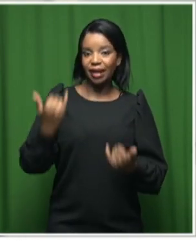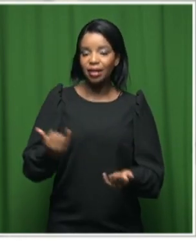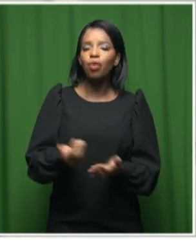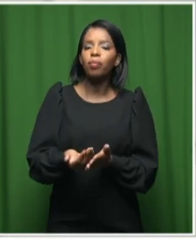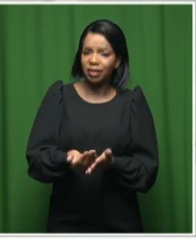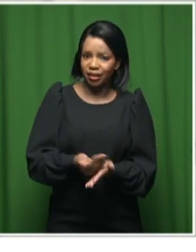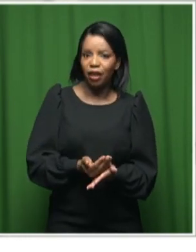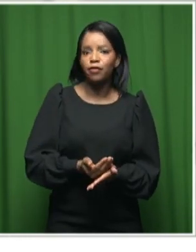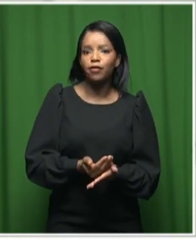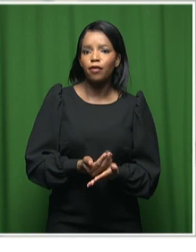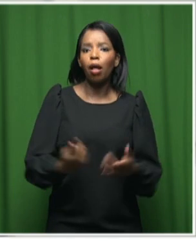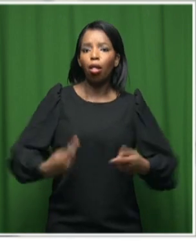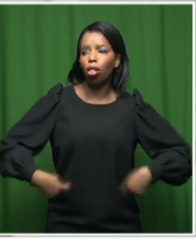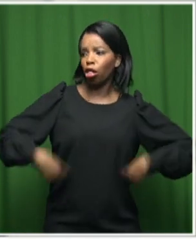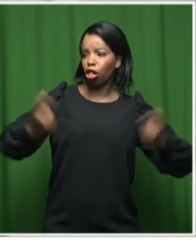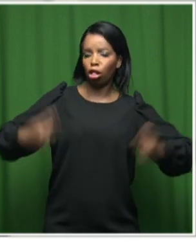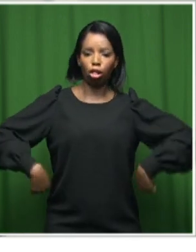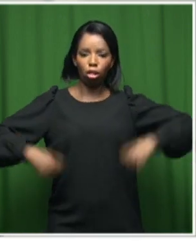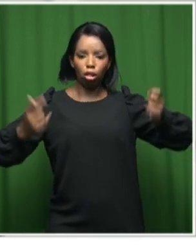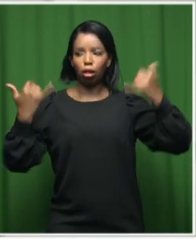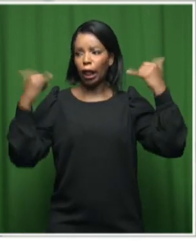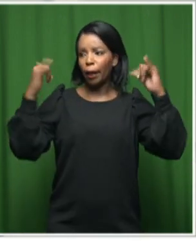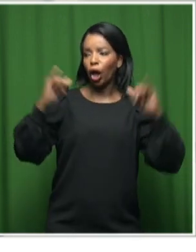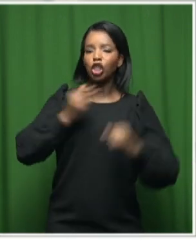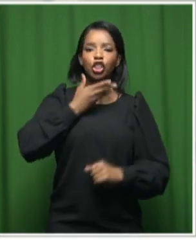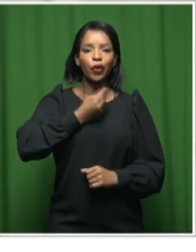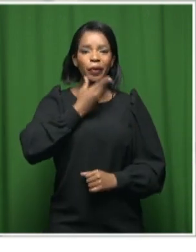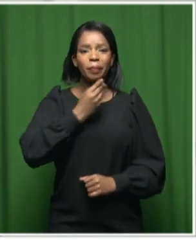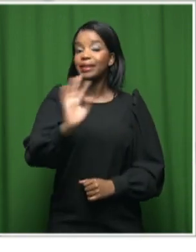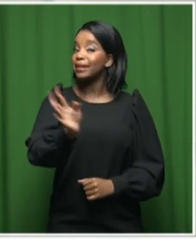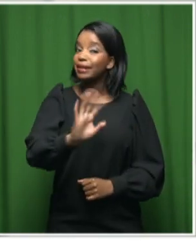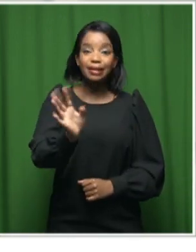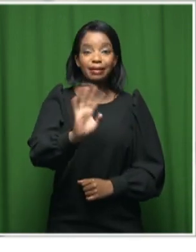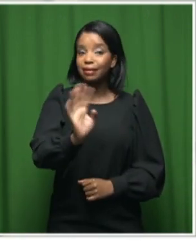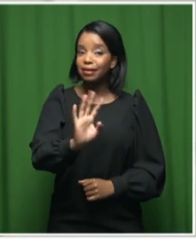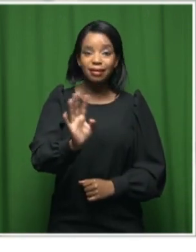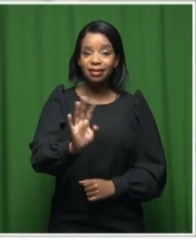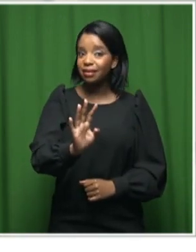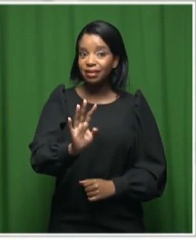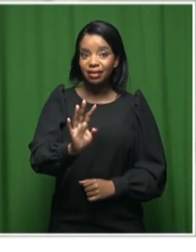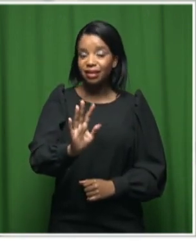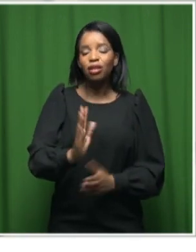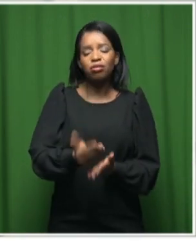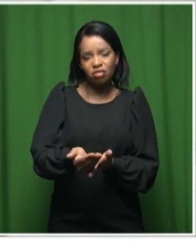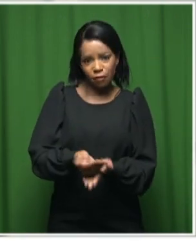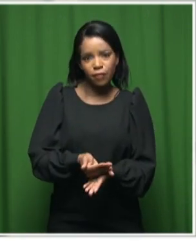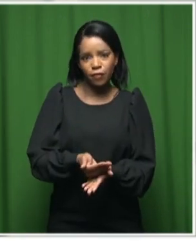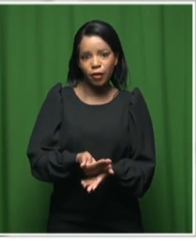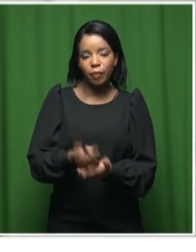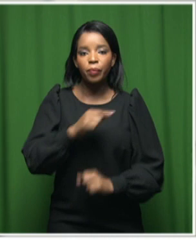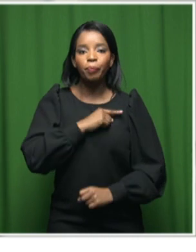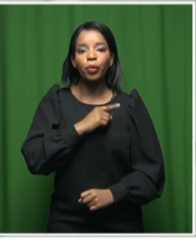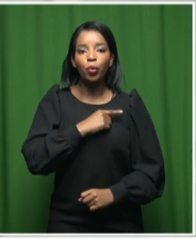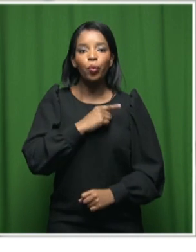have to cut down on your spending. It should not be we can't